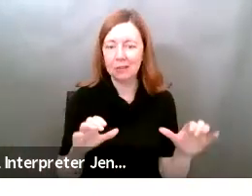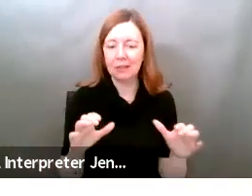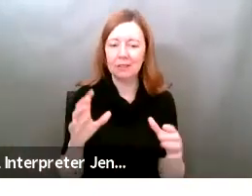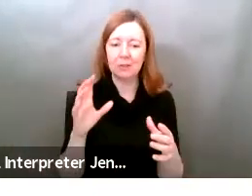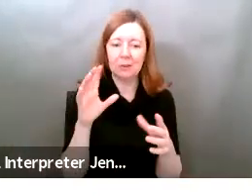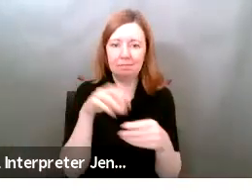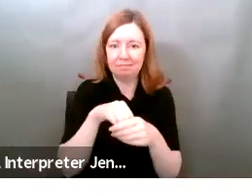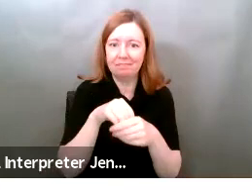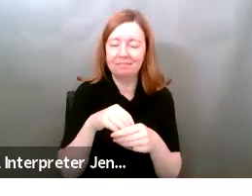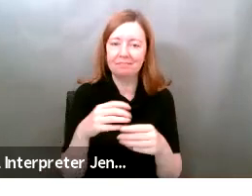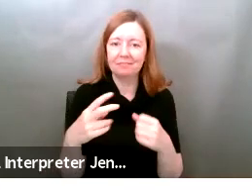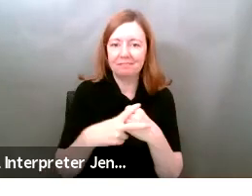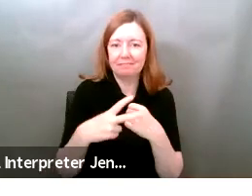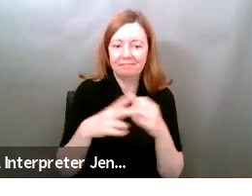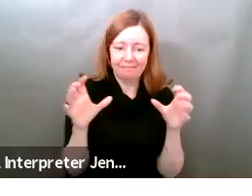COVID.